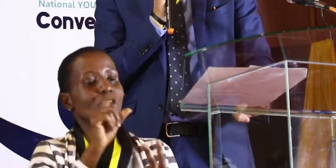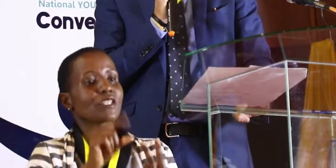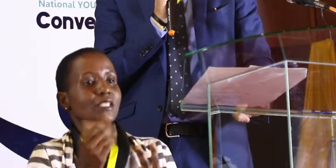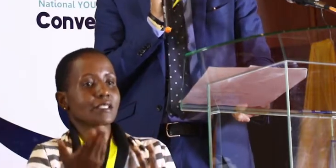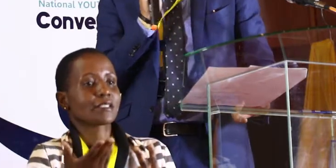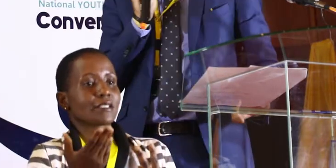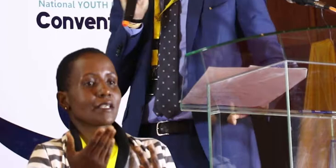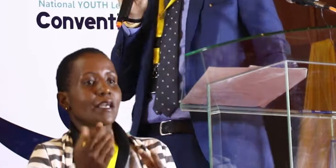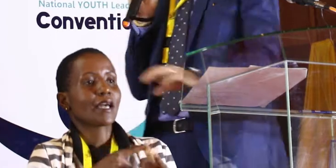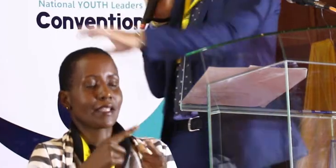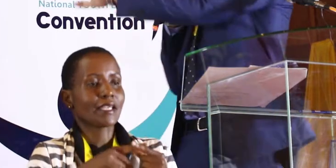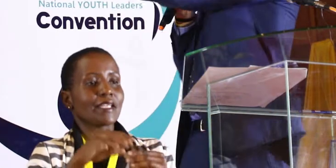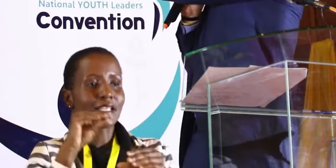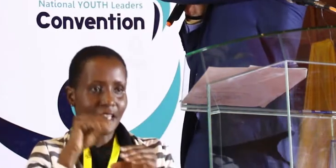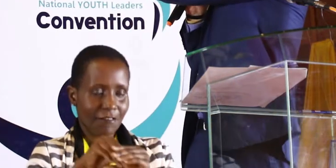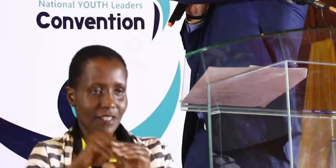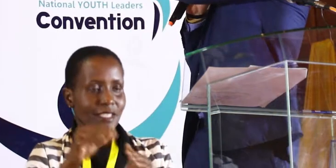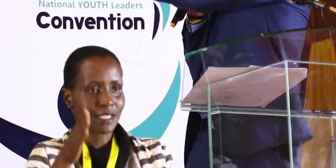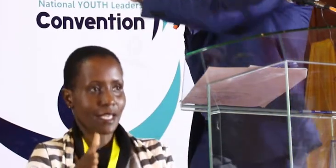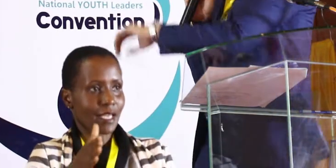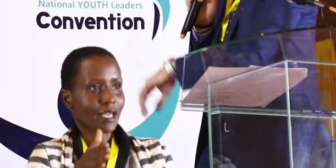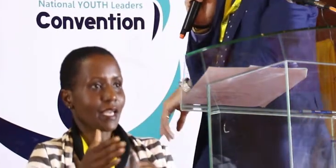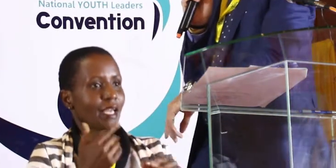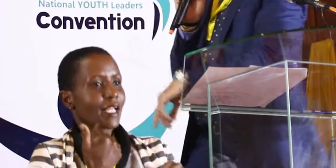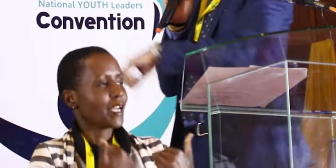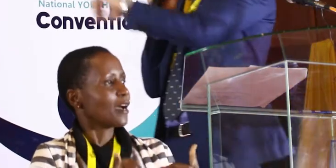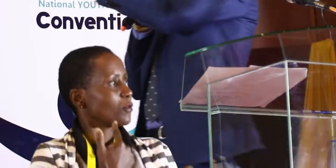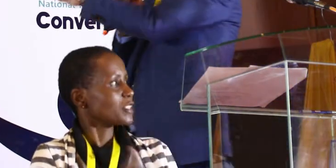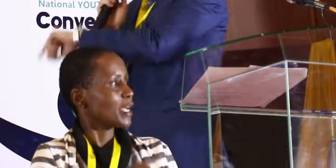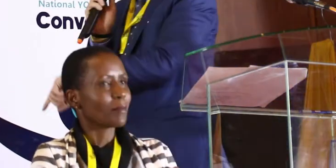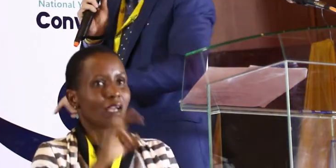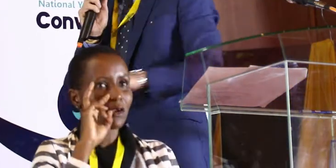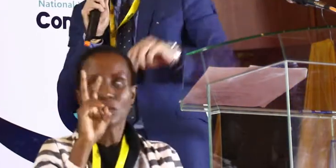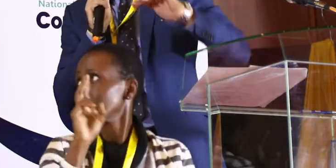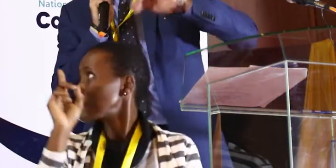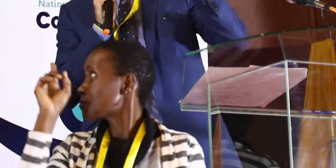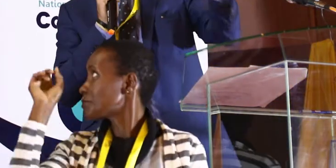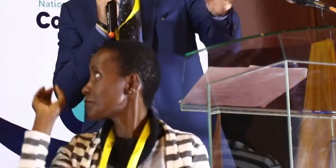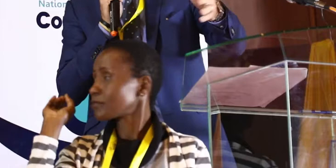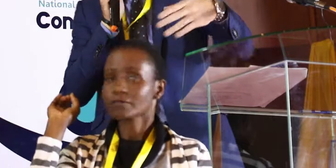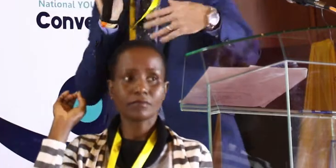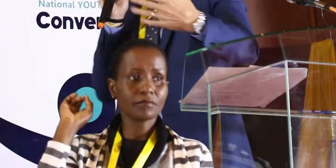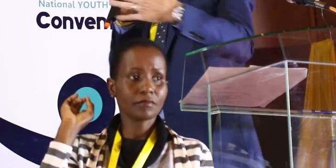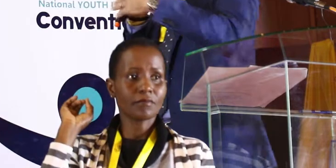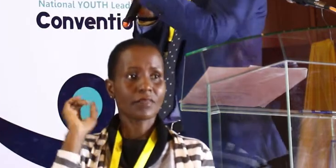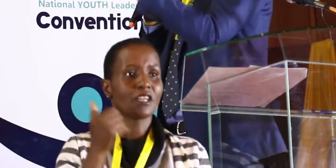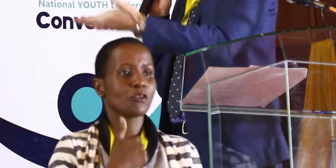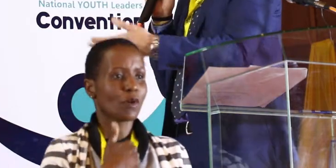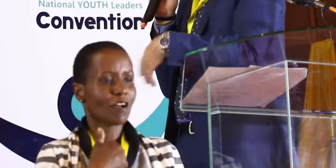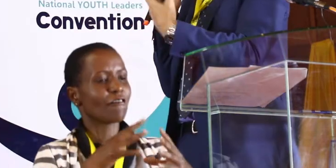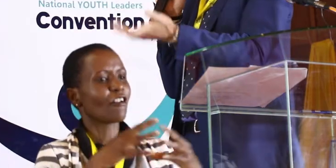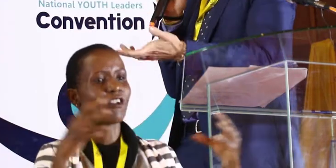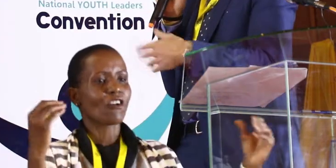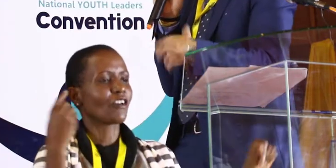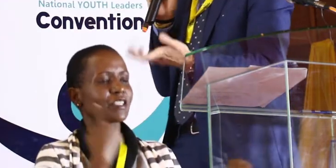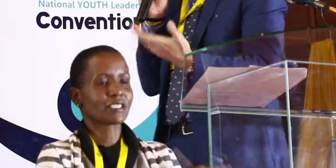and invest there. And I can see when I look at your preamble here that you have a long-term strategy: